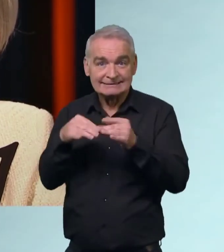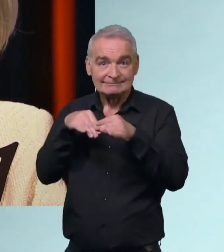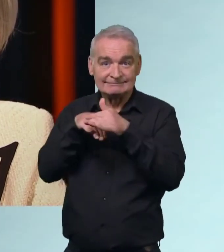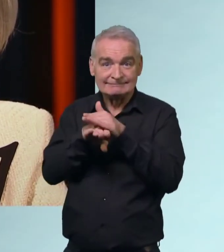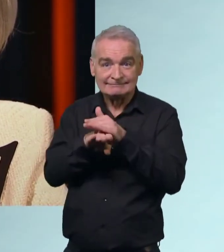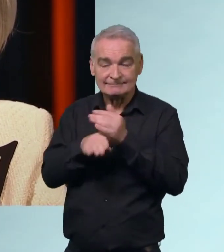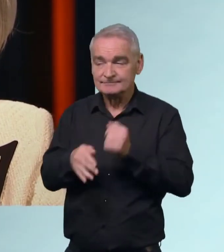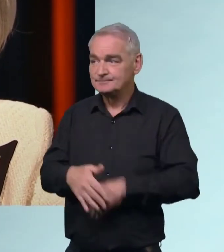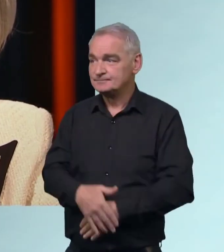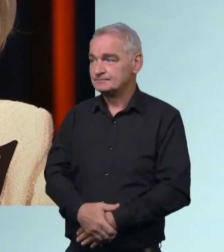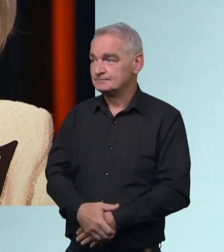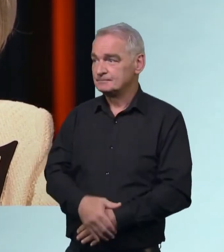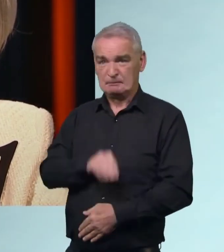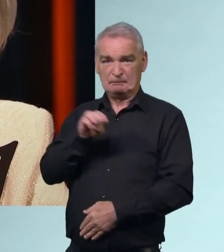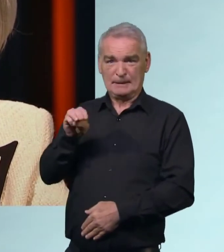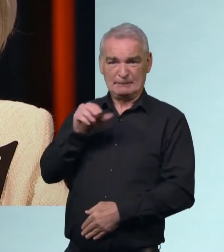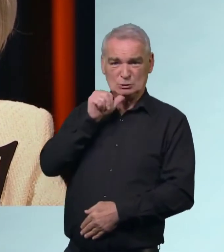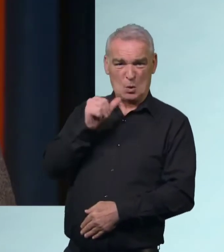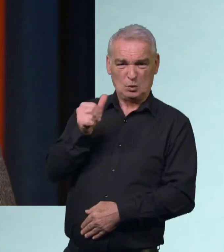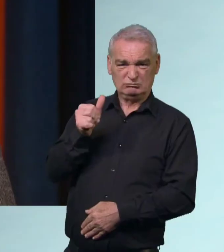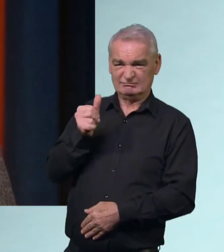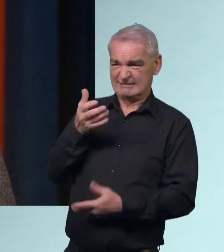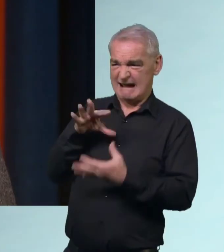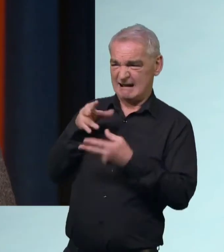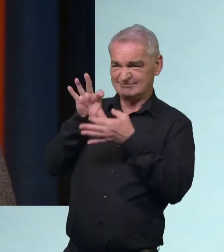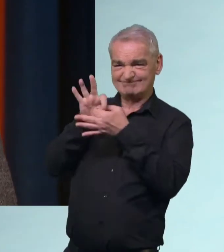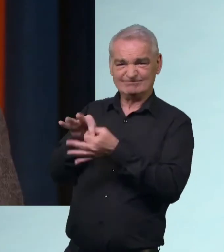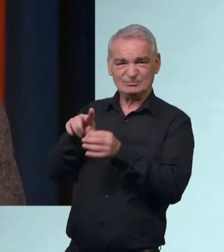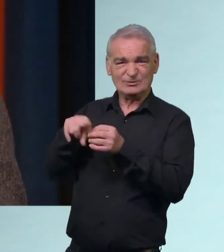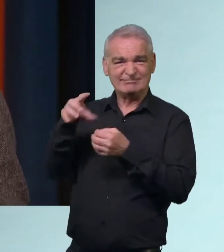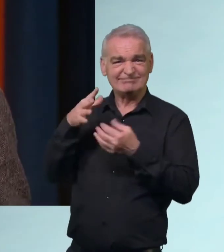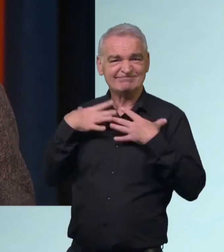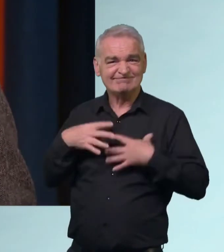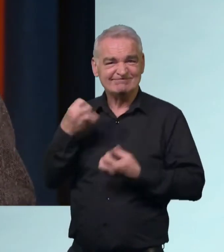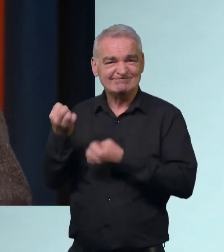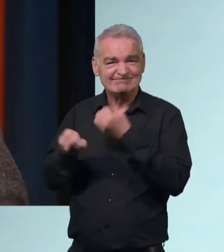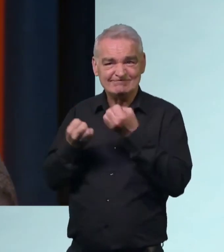People don't get into forensic pathology to become well known.